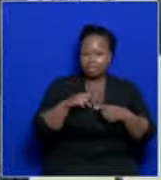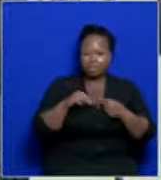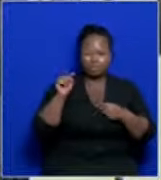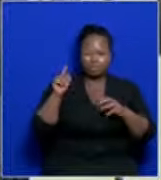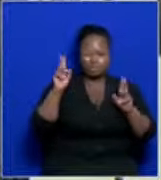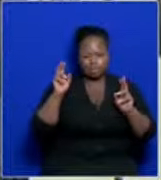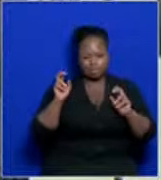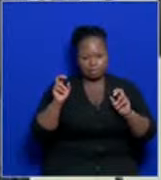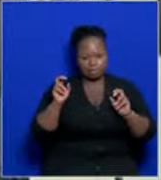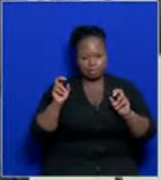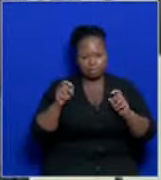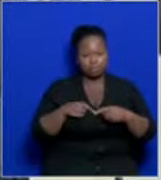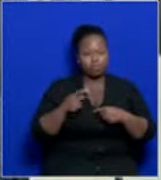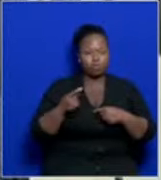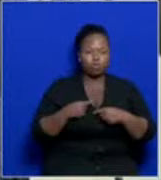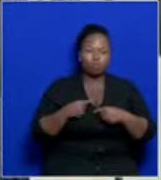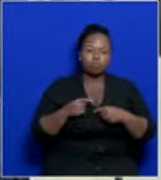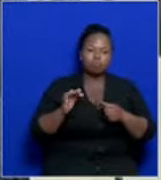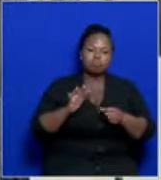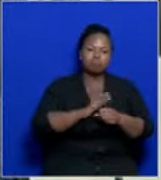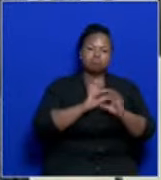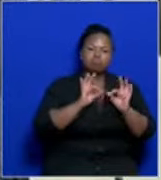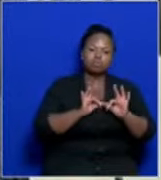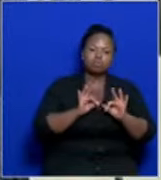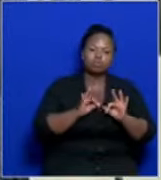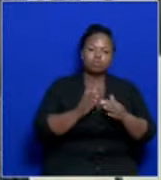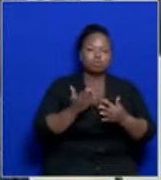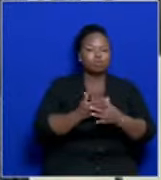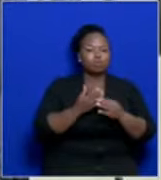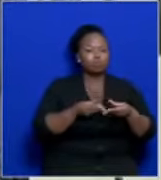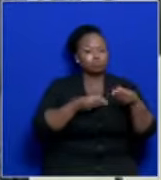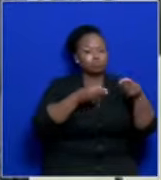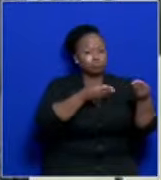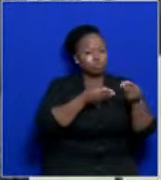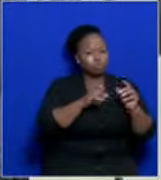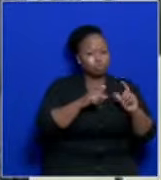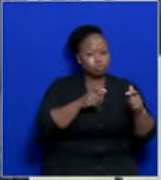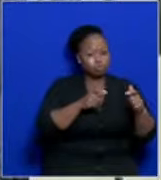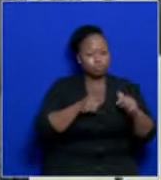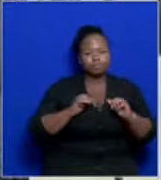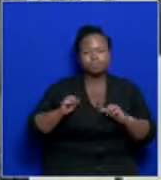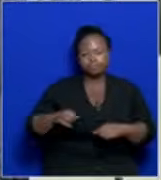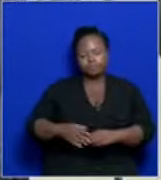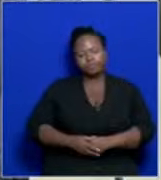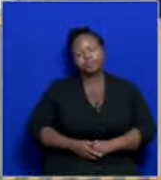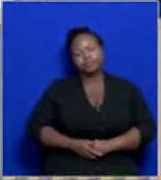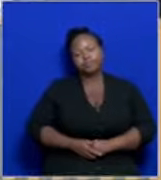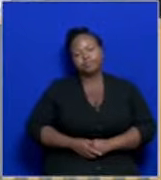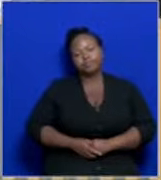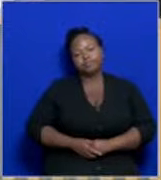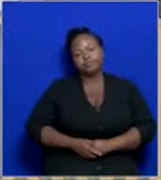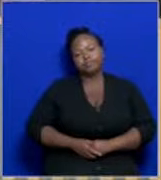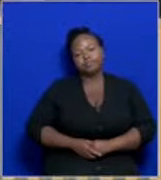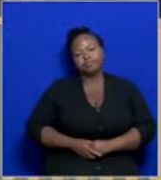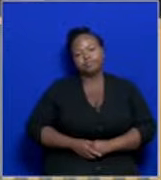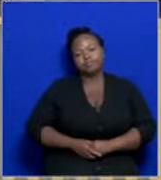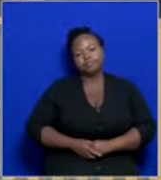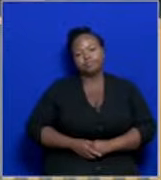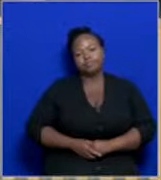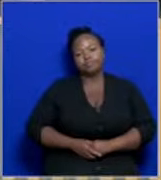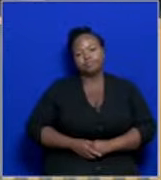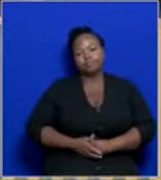completeness sake and to file with the Commission? Yes. Okay. So I should pursue you for